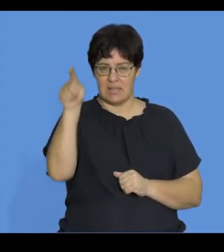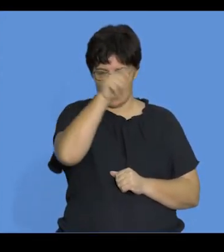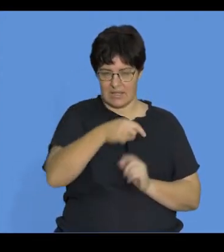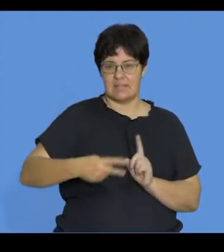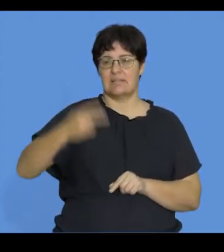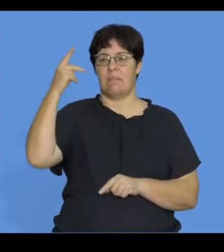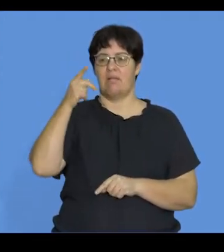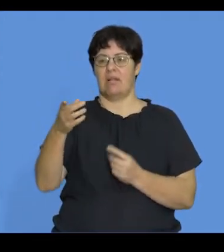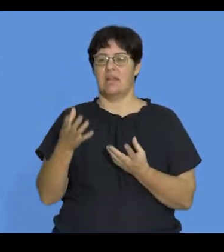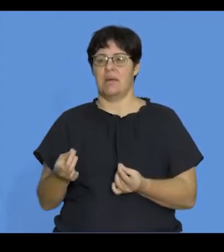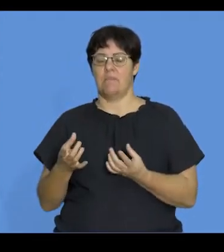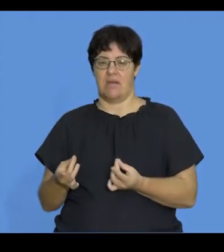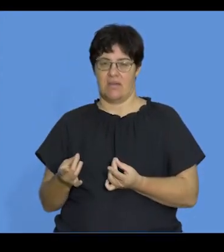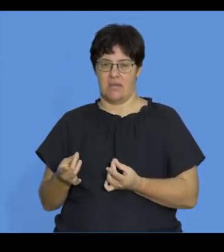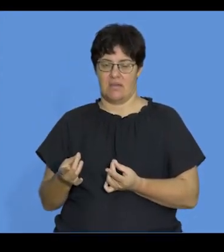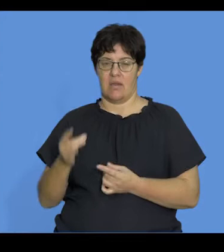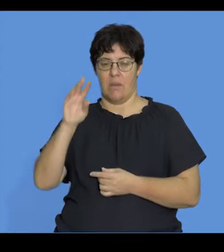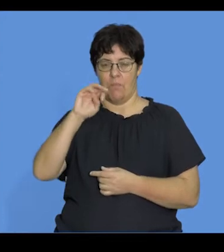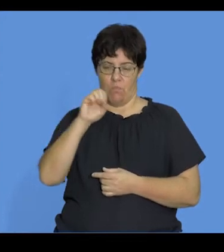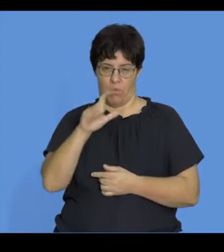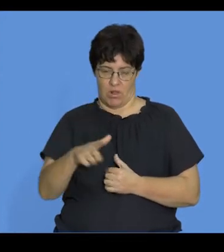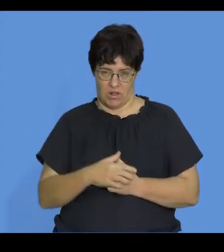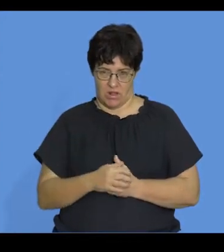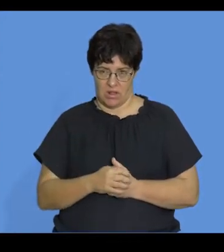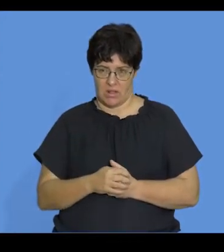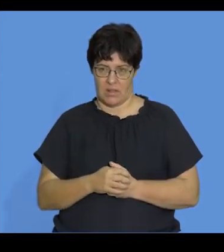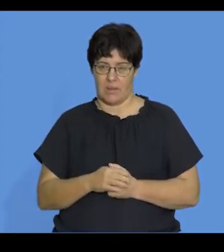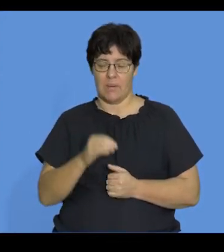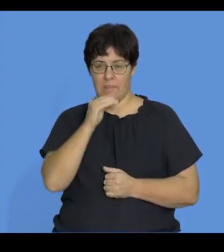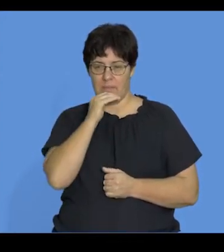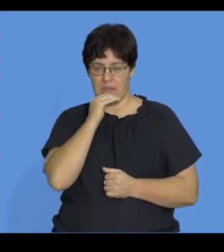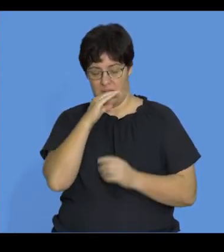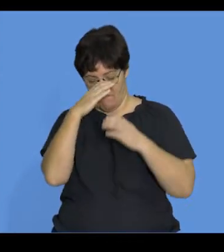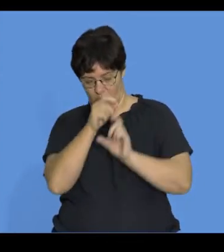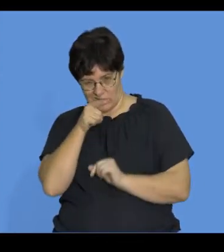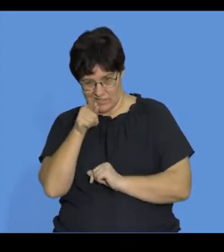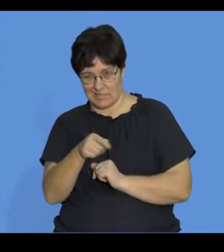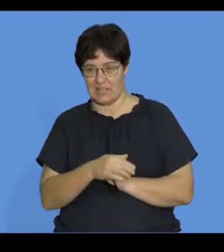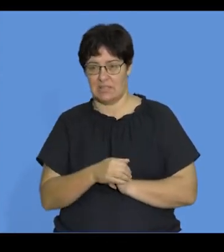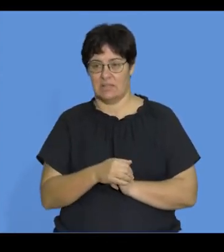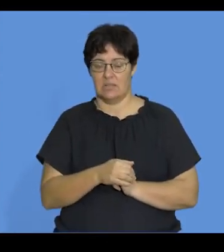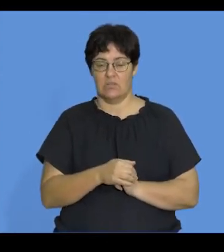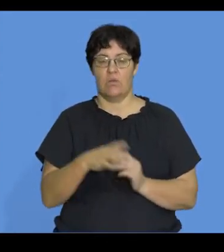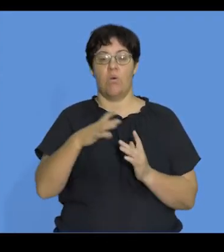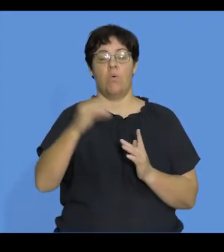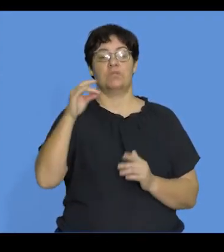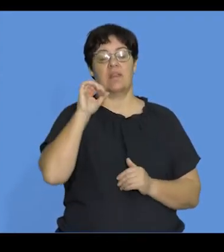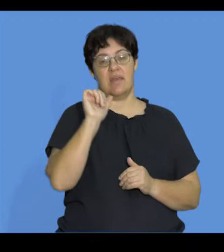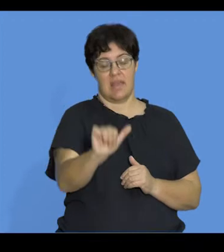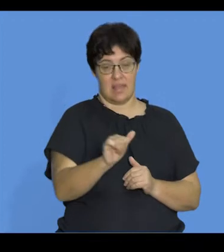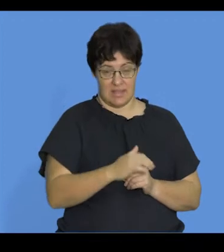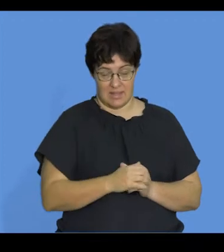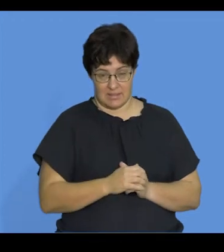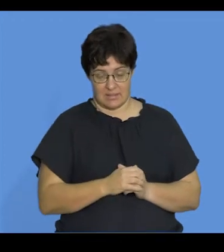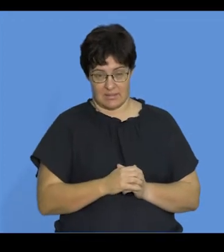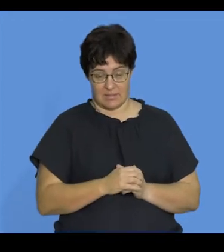us double the number of moles, so obviously that's what we pay attention to. So our option